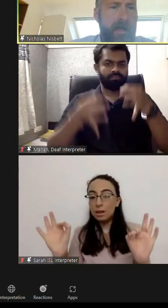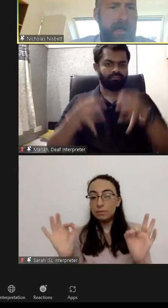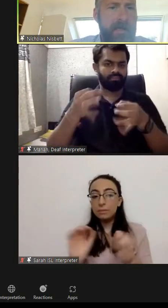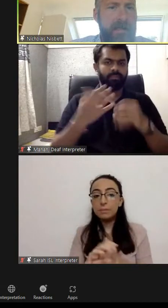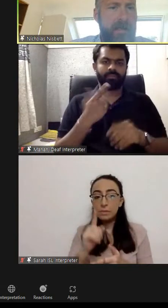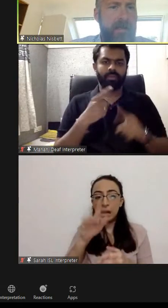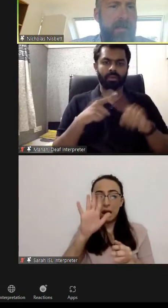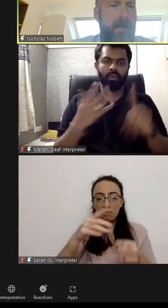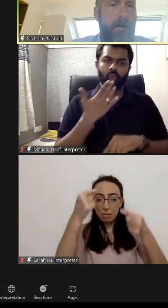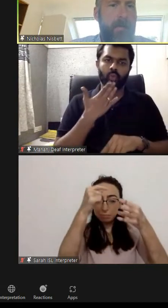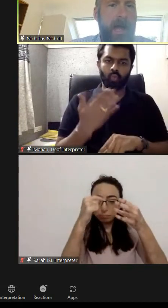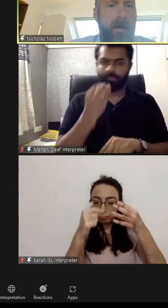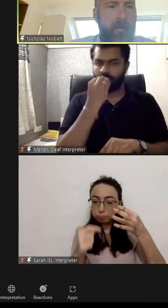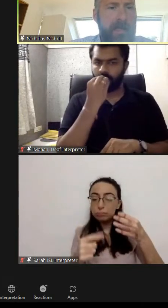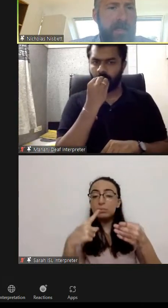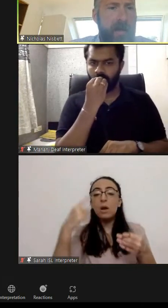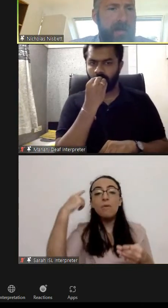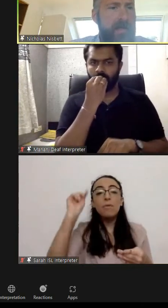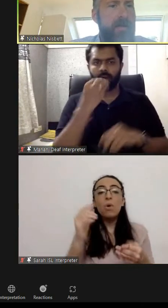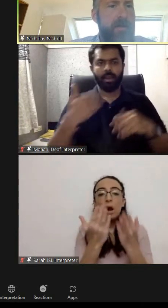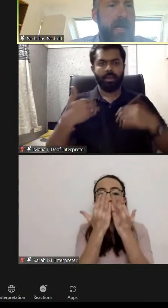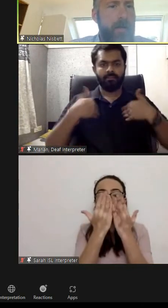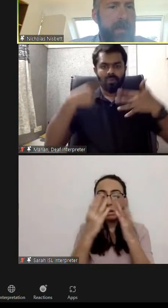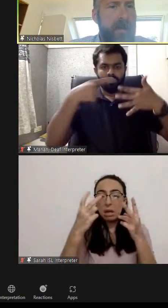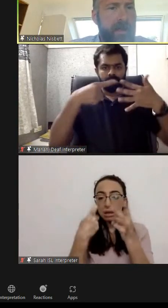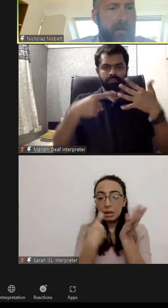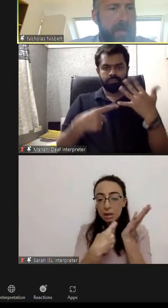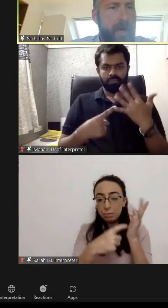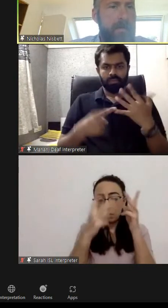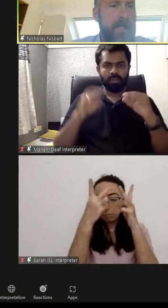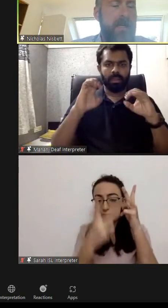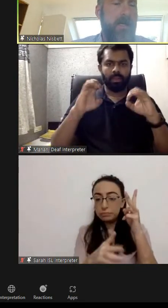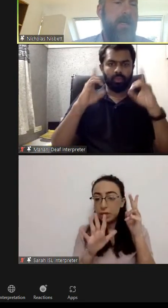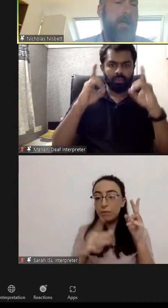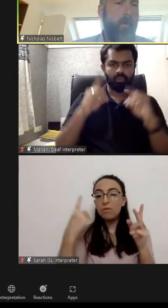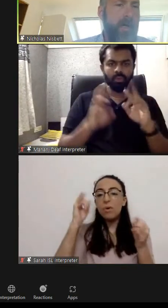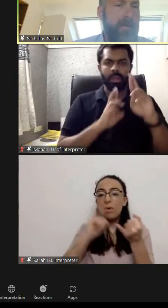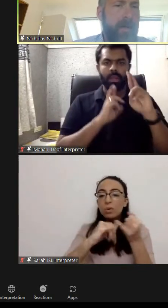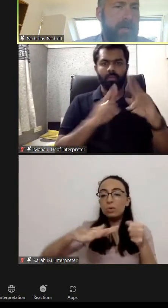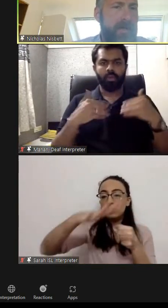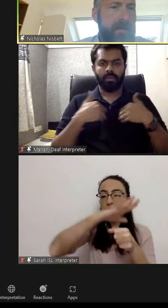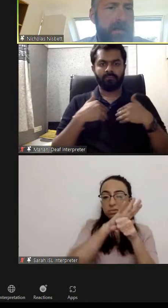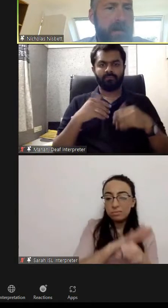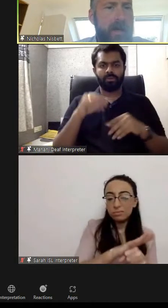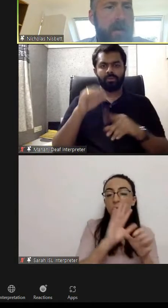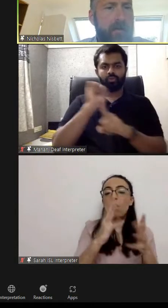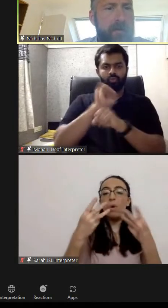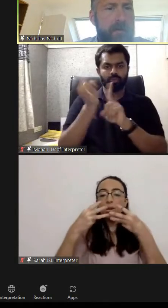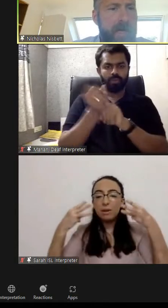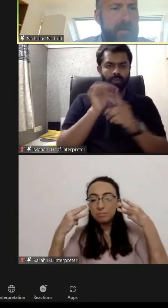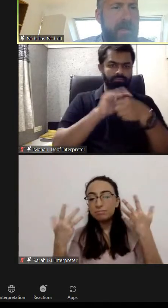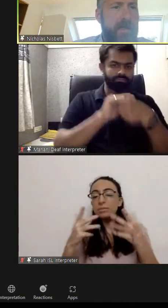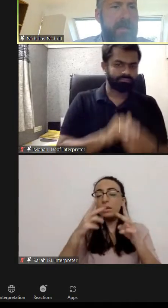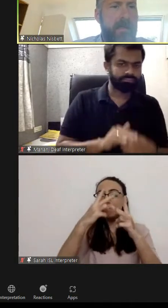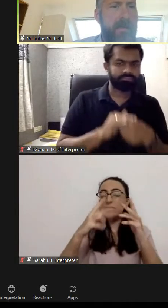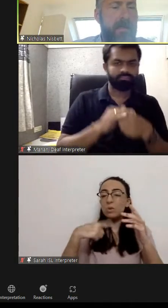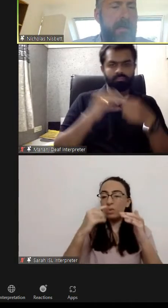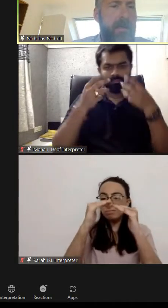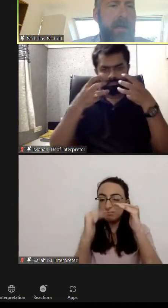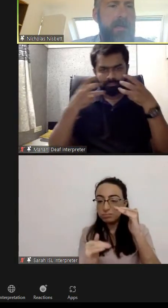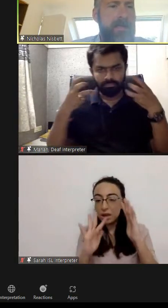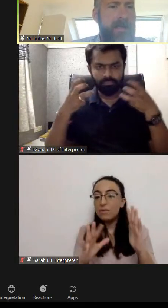example, looking at how disadvantaged socioeconomic and ethnic groups might be more exposed to unhealthy food